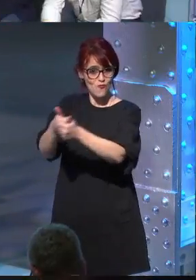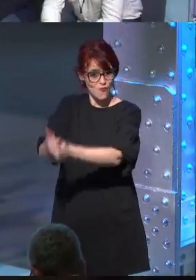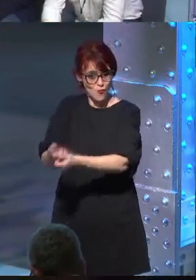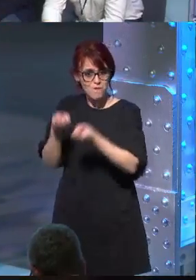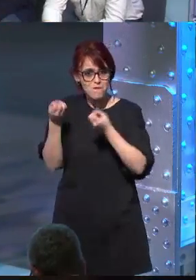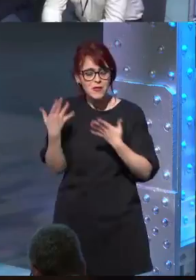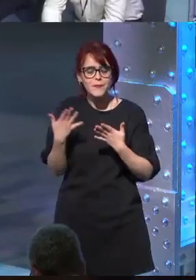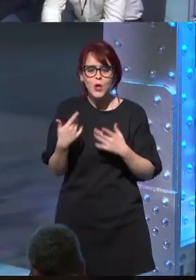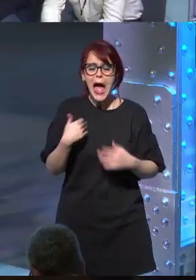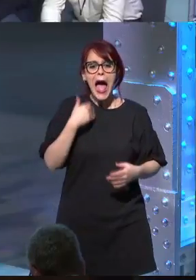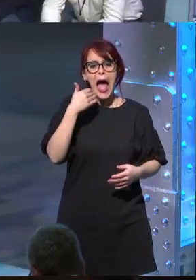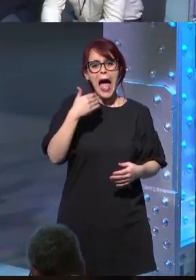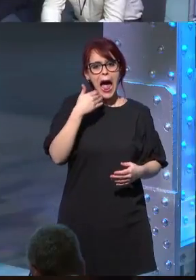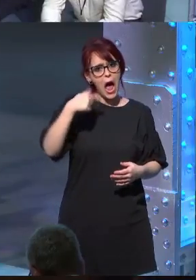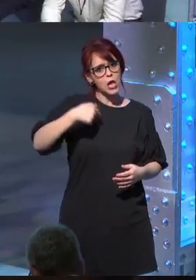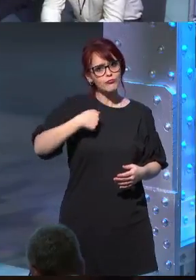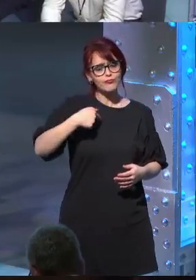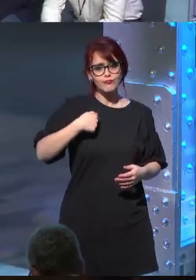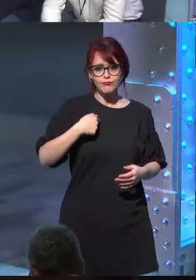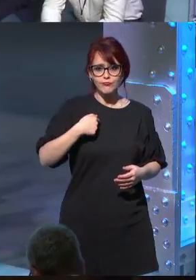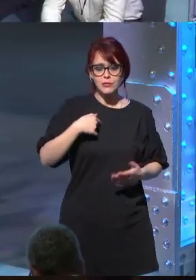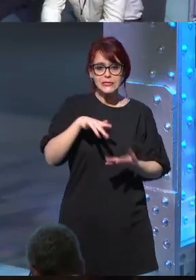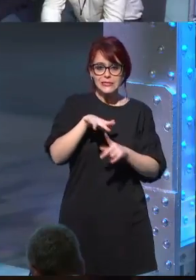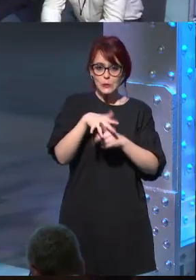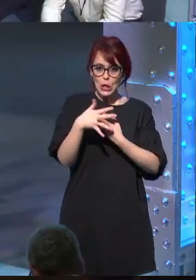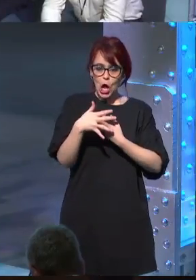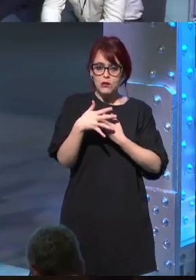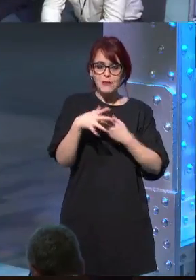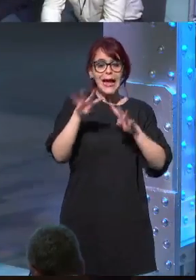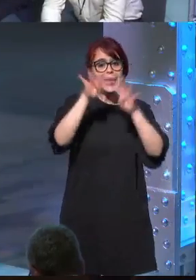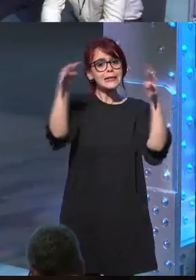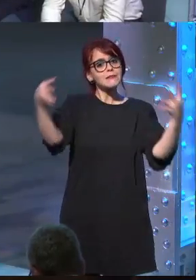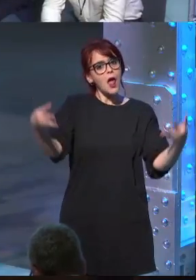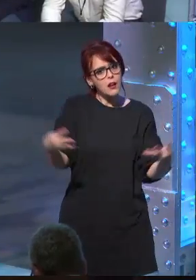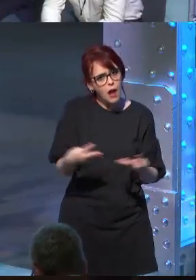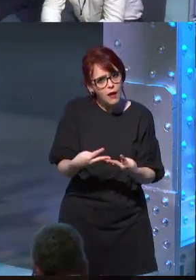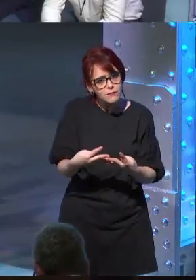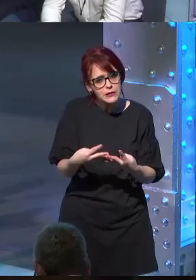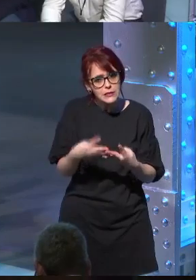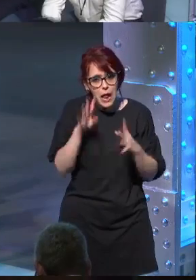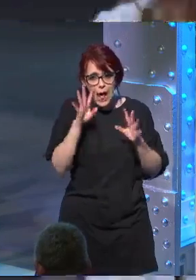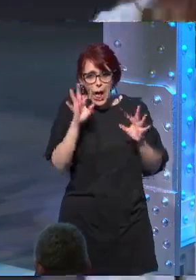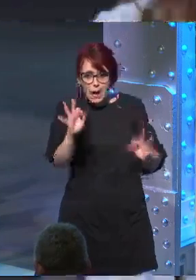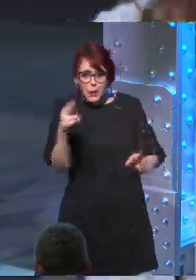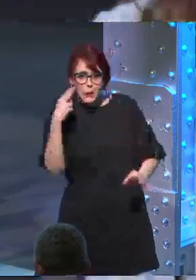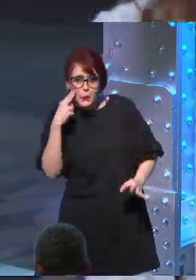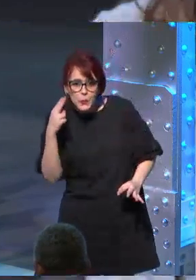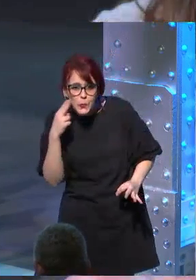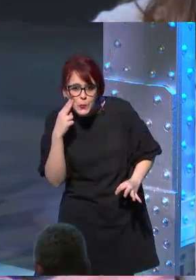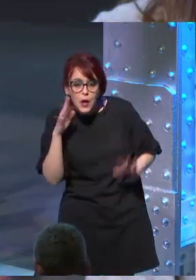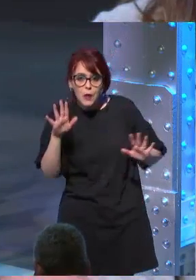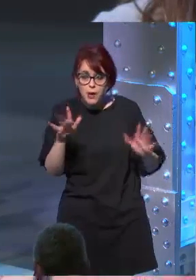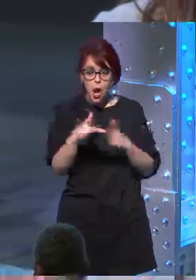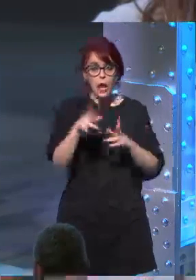ones. I also wanted to say something that is one of my personal obsessions. We need to talk about the risks on